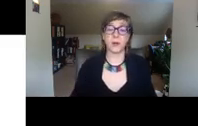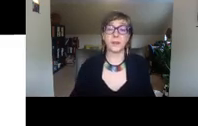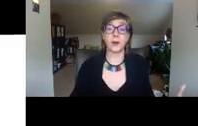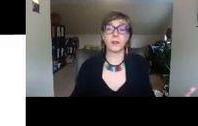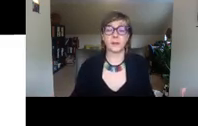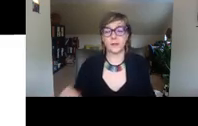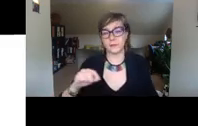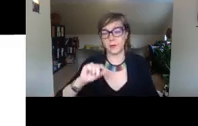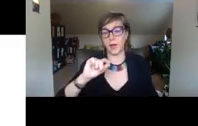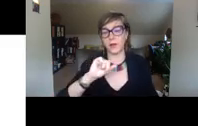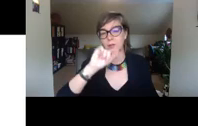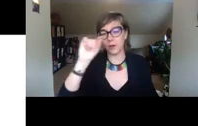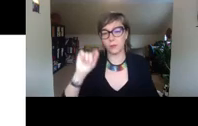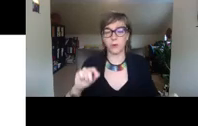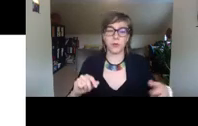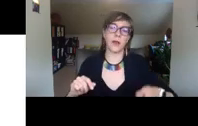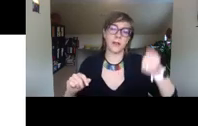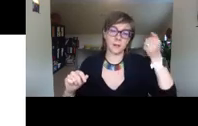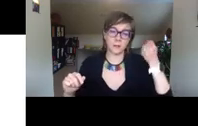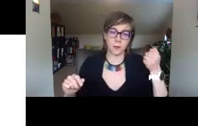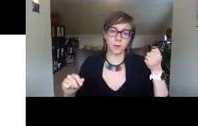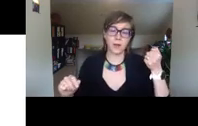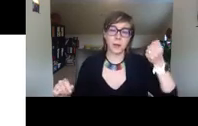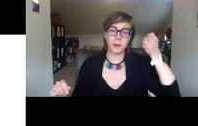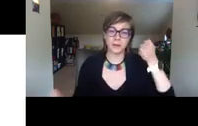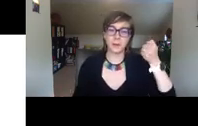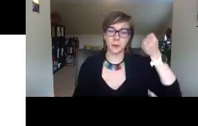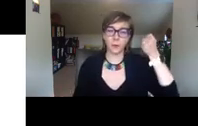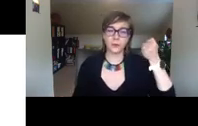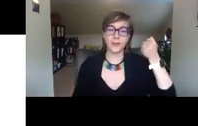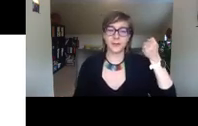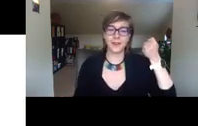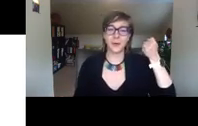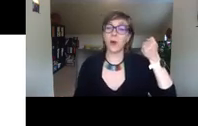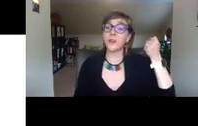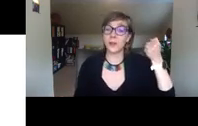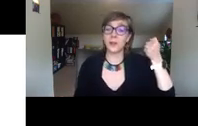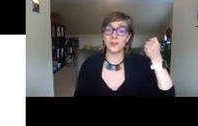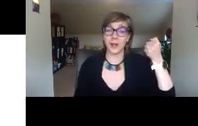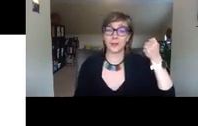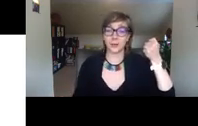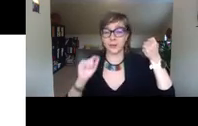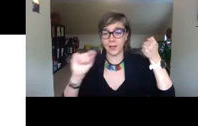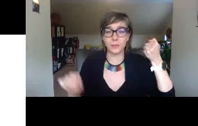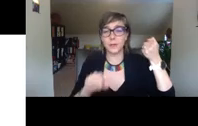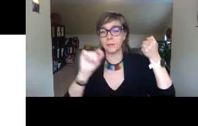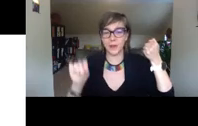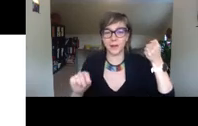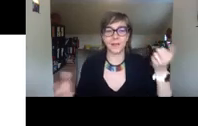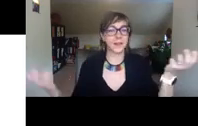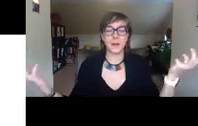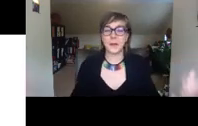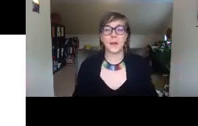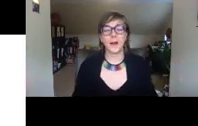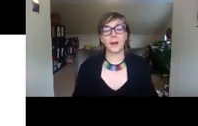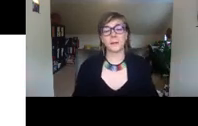use it, right? The concept of, how do you dial the rotary? You have to have the phone picked up and hold it, while you hear the dial tone, and that's when you dial